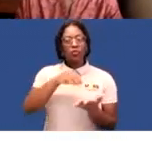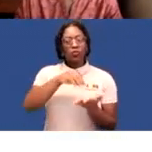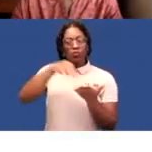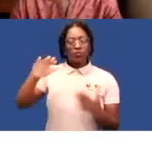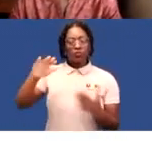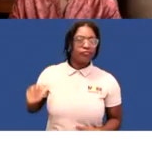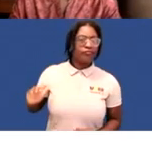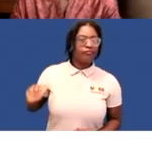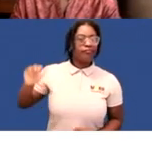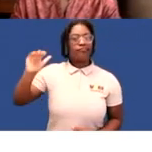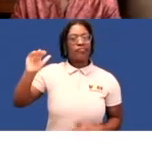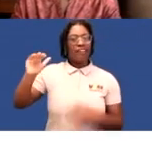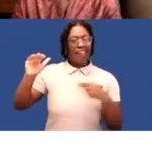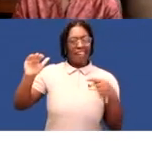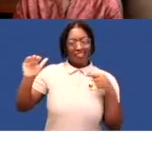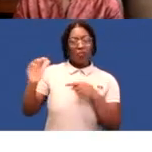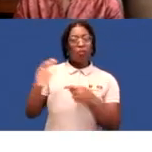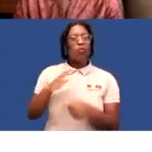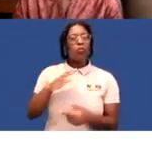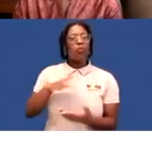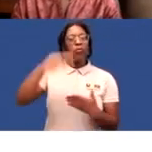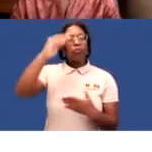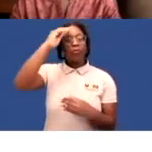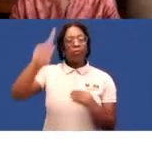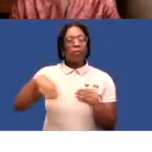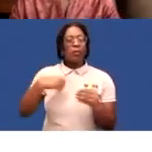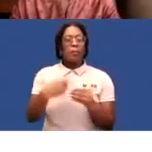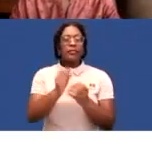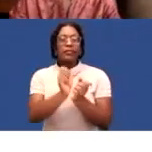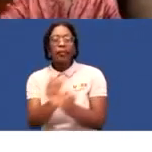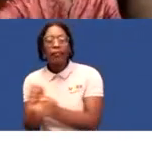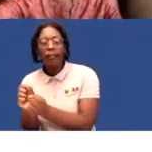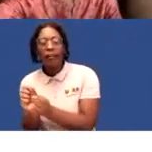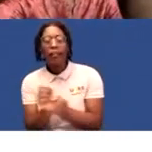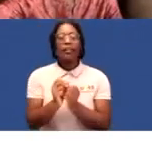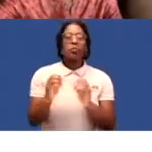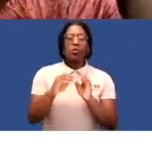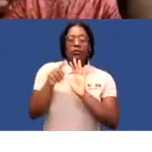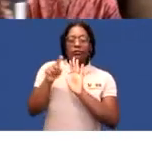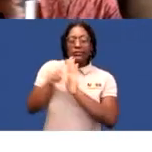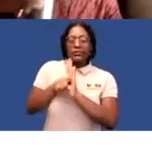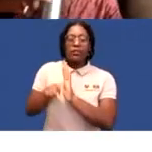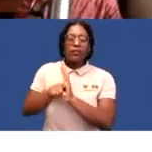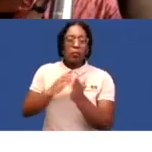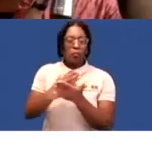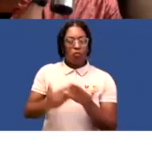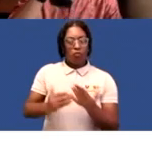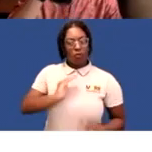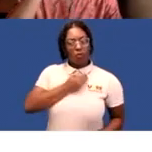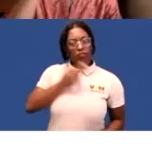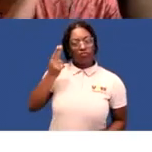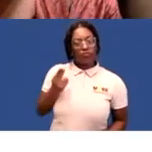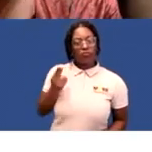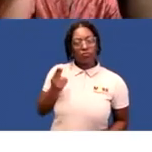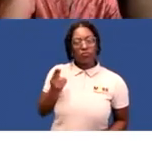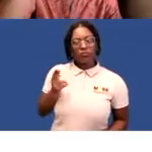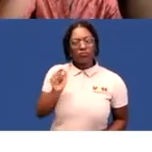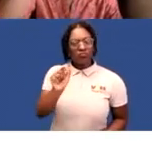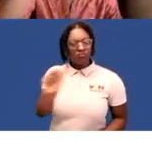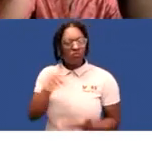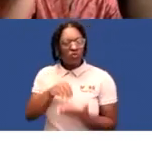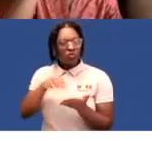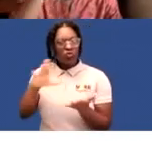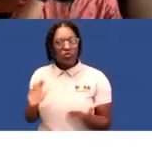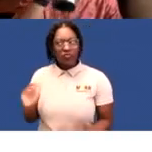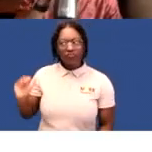Black and the ways Black people made life better for them. And then maybe in front of their eyes, they will see the injustice for what it was